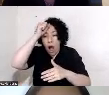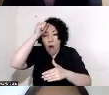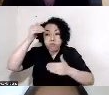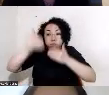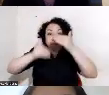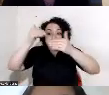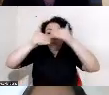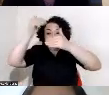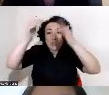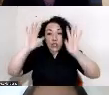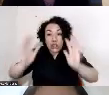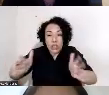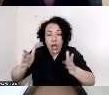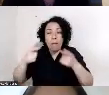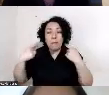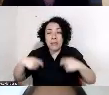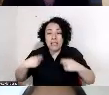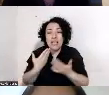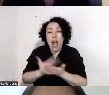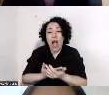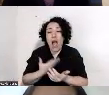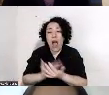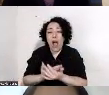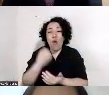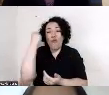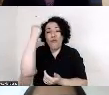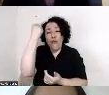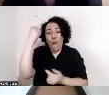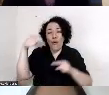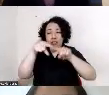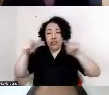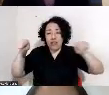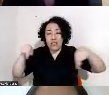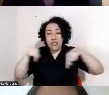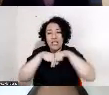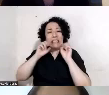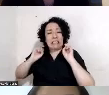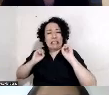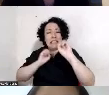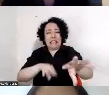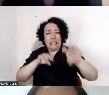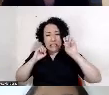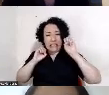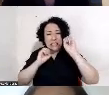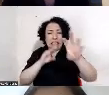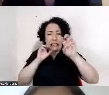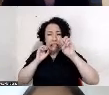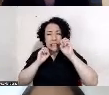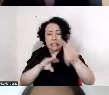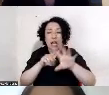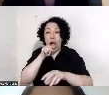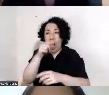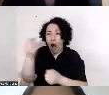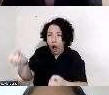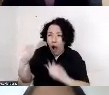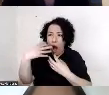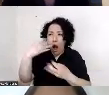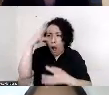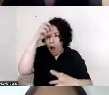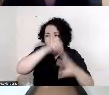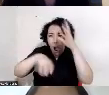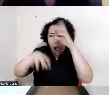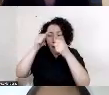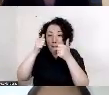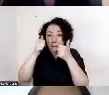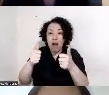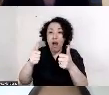aulas avançadas podem, com certeza, fazer uma mudança necessária para esses alunos conseguirem atingir o ensino superior, a faculdade. Elas tornam